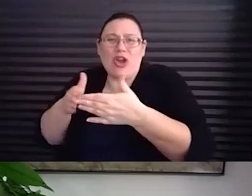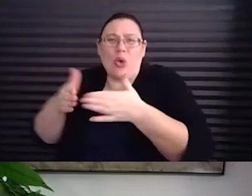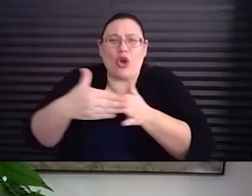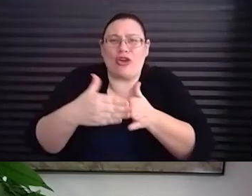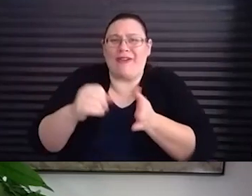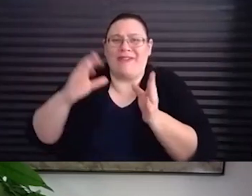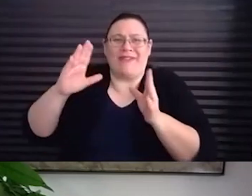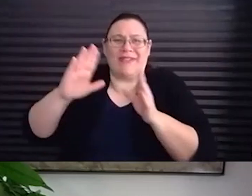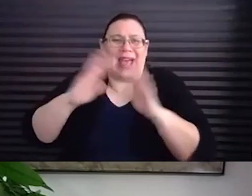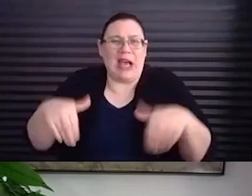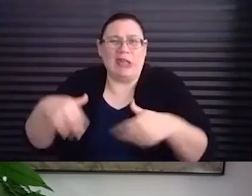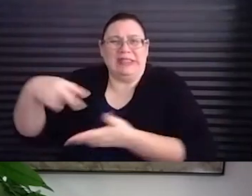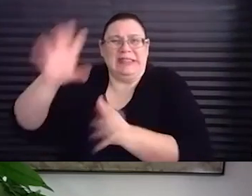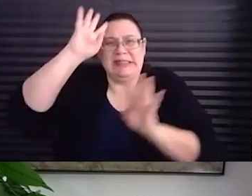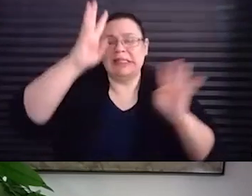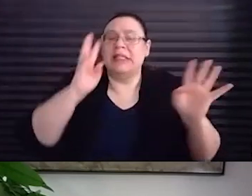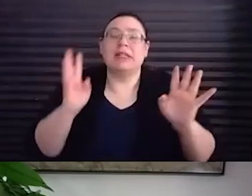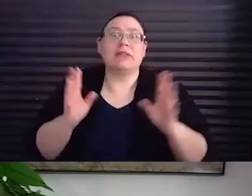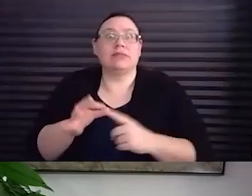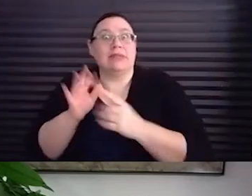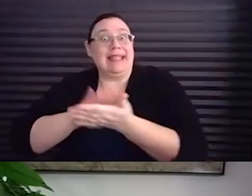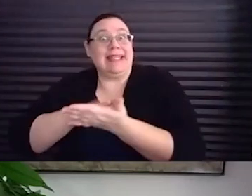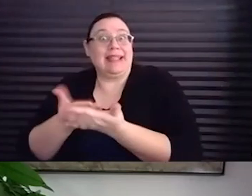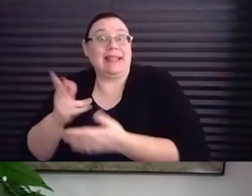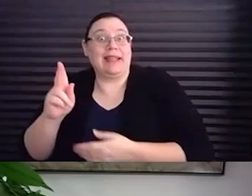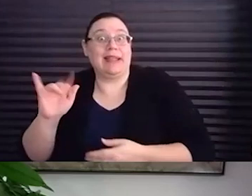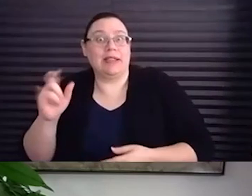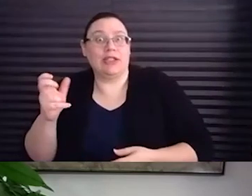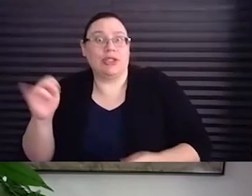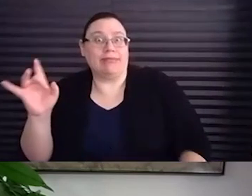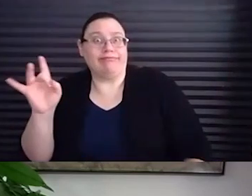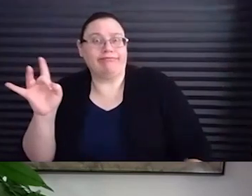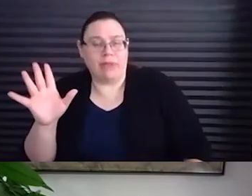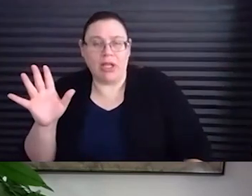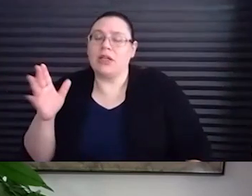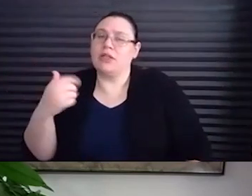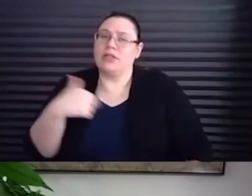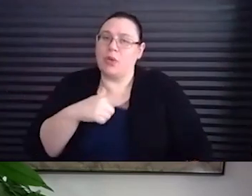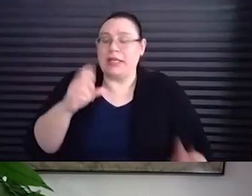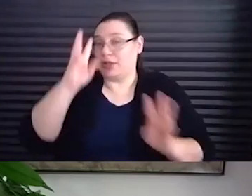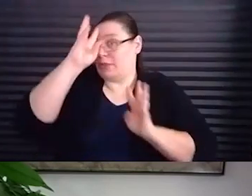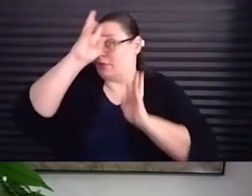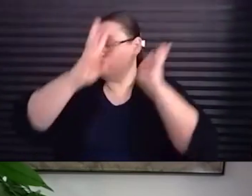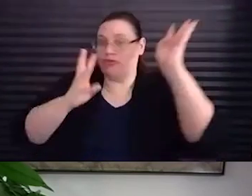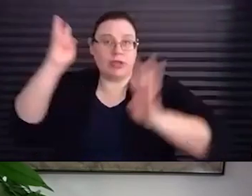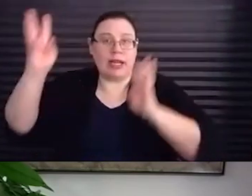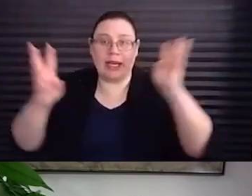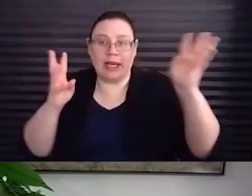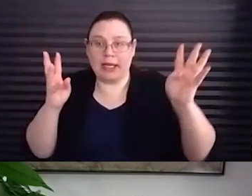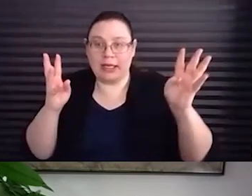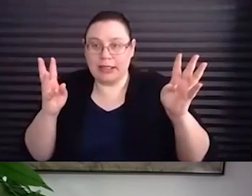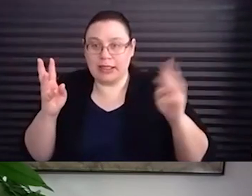imagine, and especially the kitchen area. So it's just, we really had to get super creative with